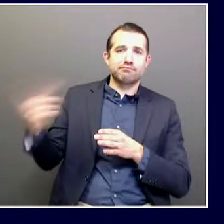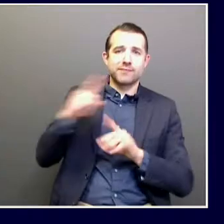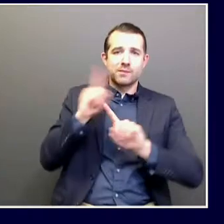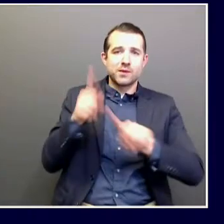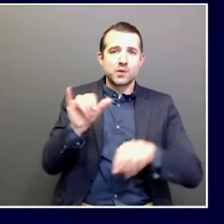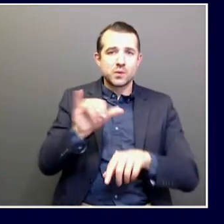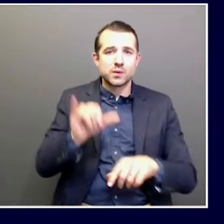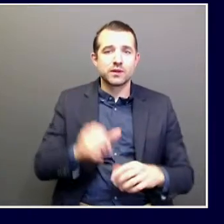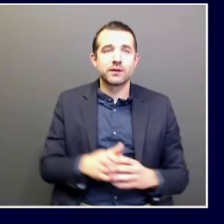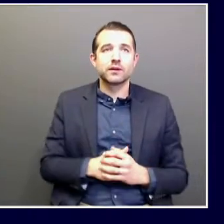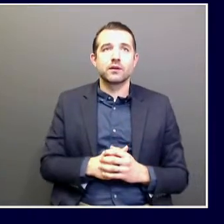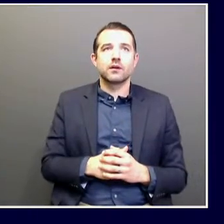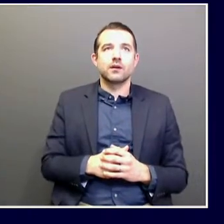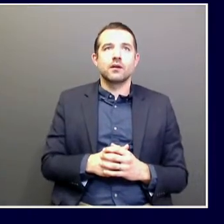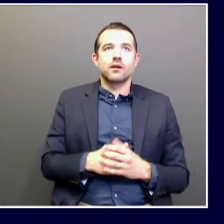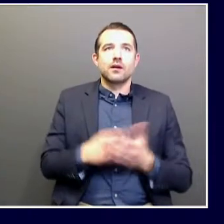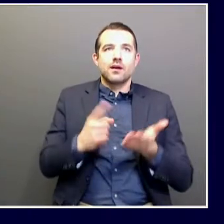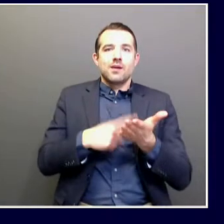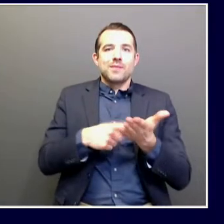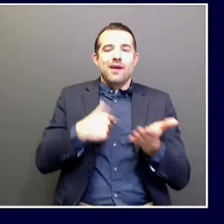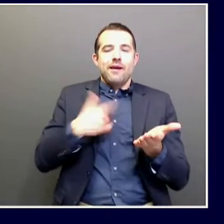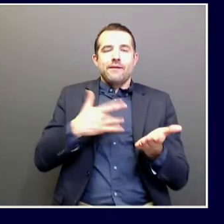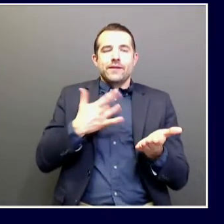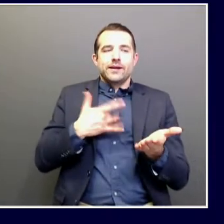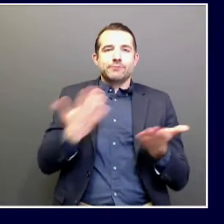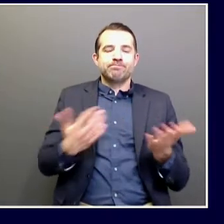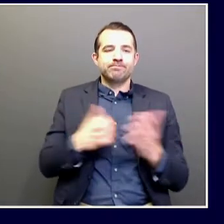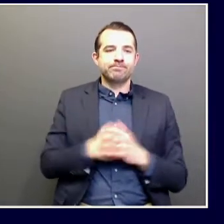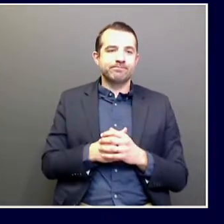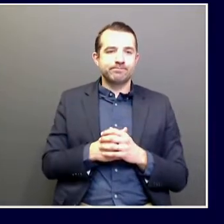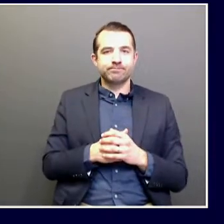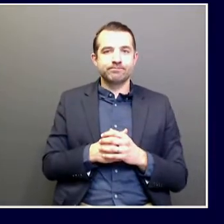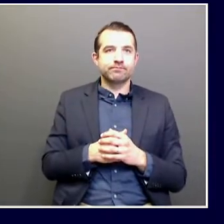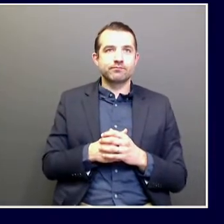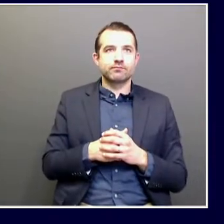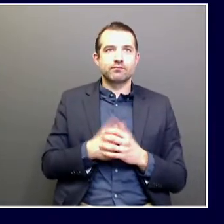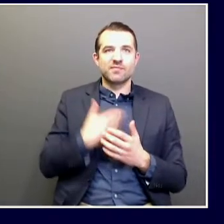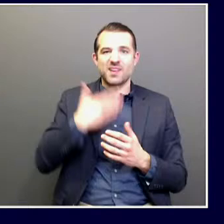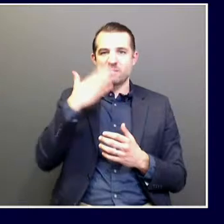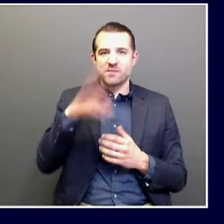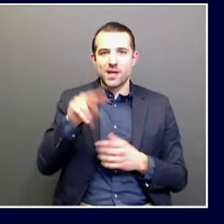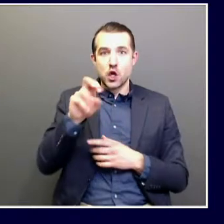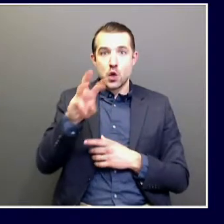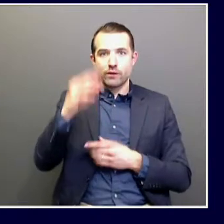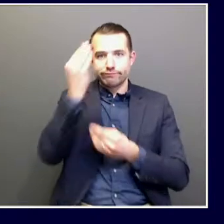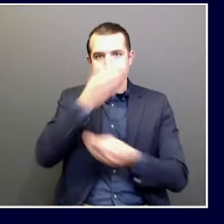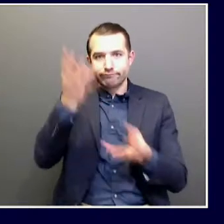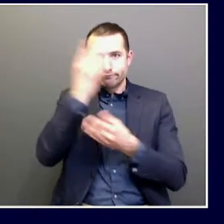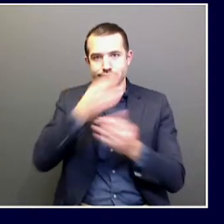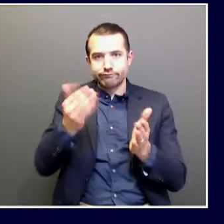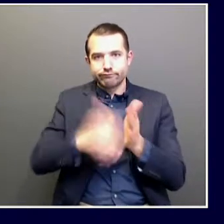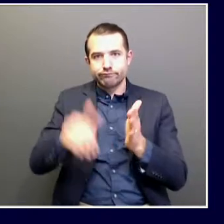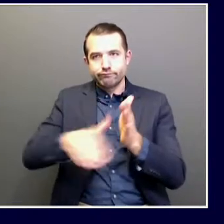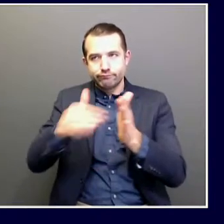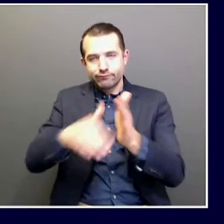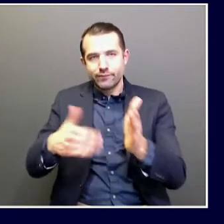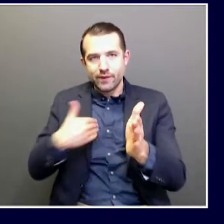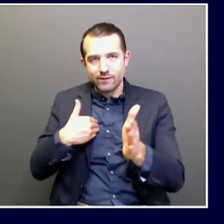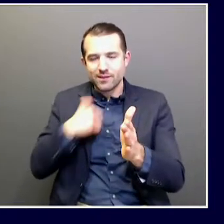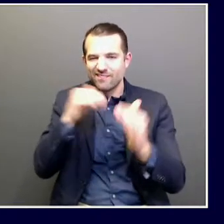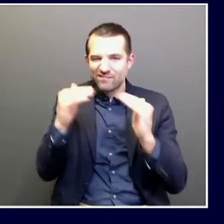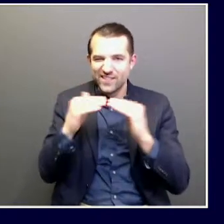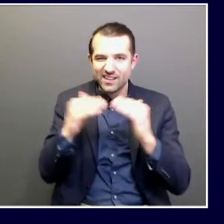sometimes I just feel like a perpetual thrower of wet blankets, and that's not fair, because there are good things happening.